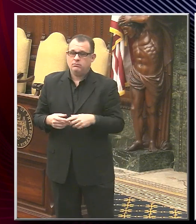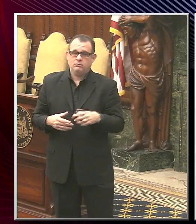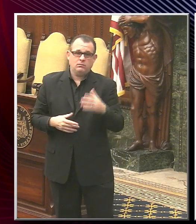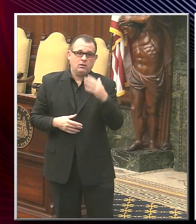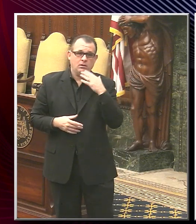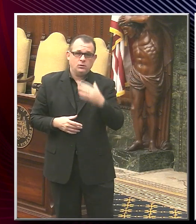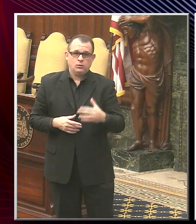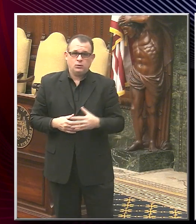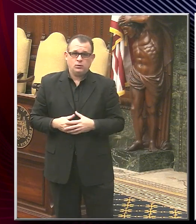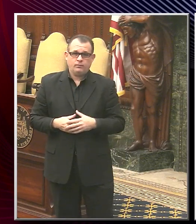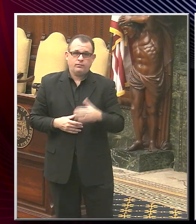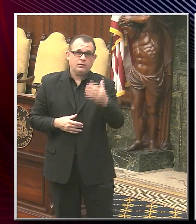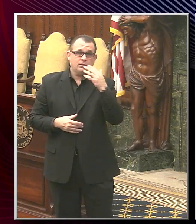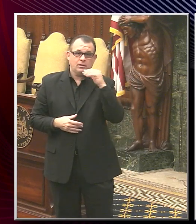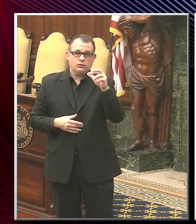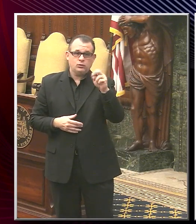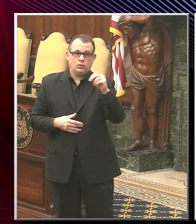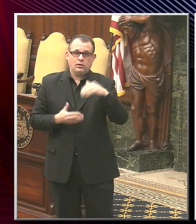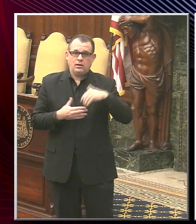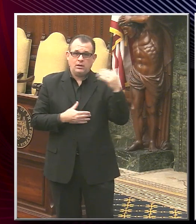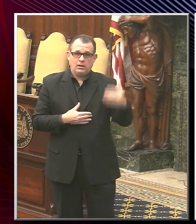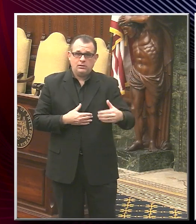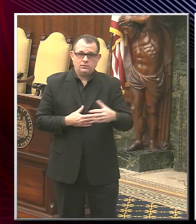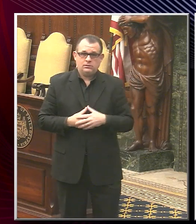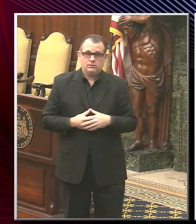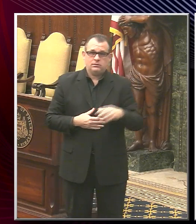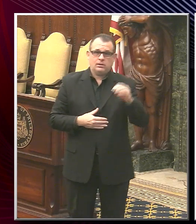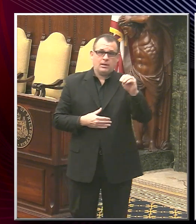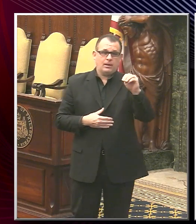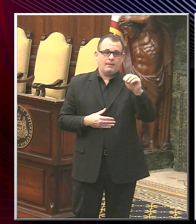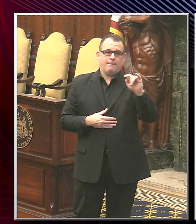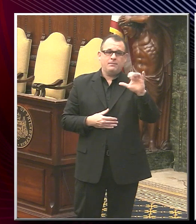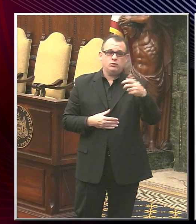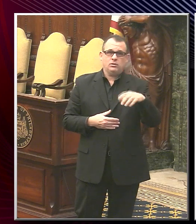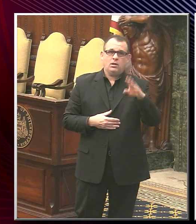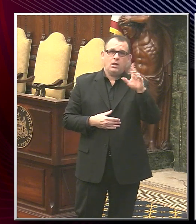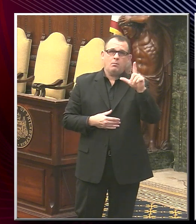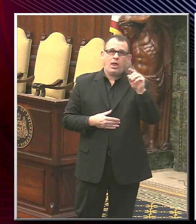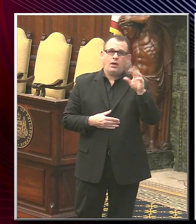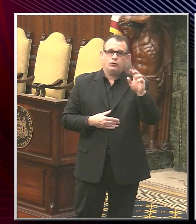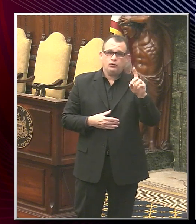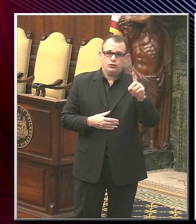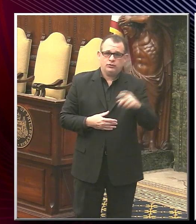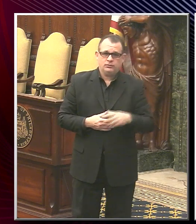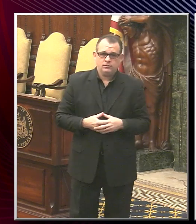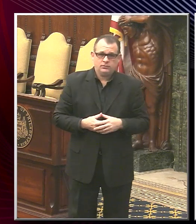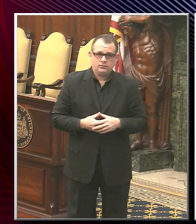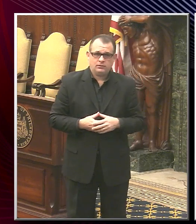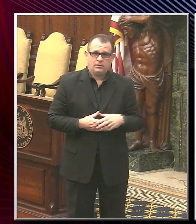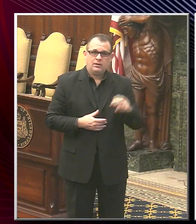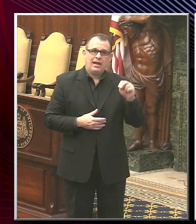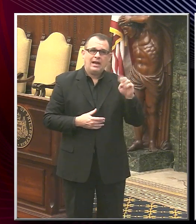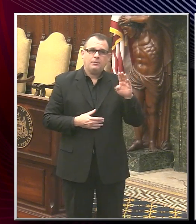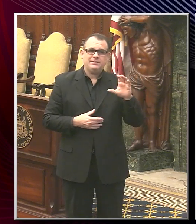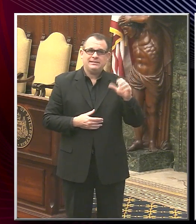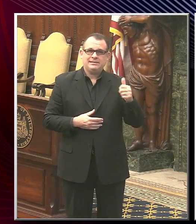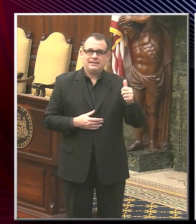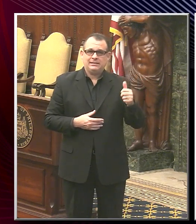Thank you, Sean. Next up, we have Mitch Blocker from NBC 10. Mitch, you should be able to go ahead and unmute yourself.